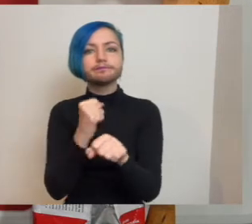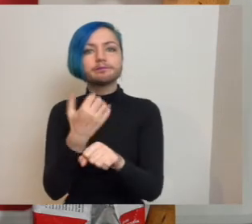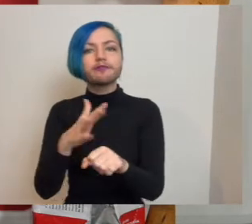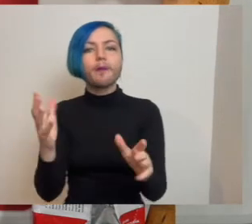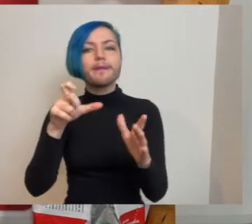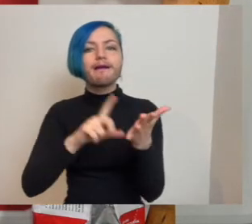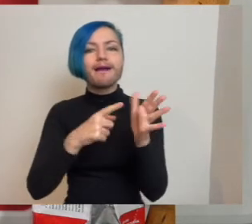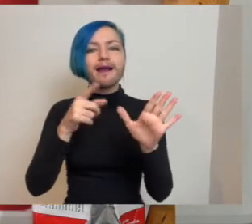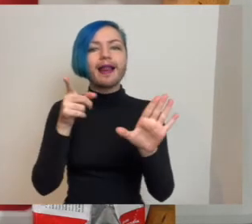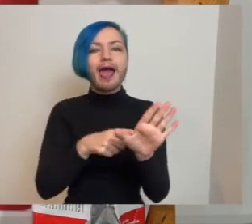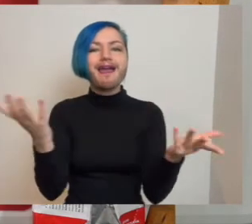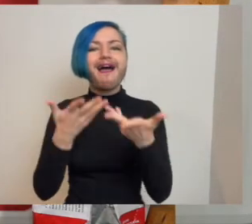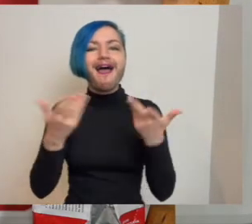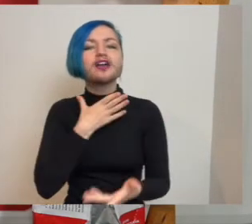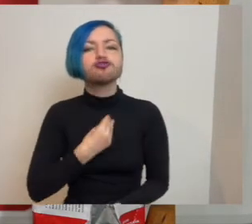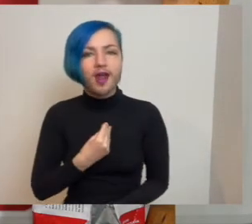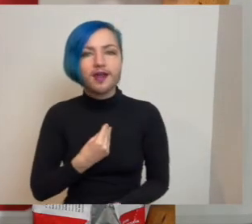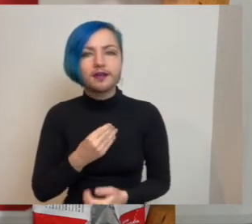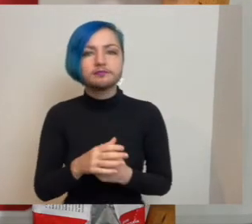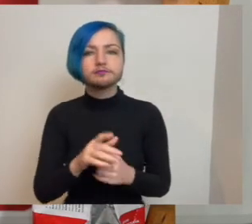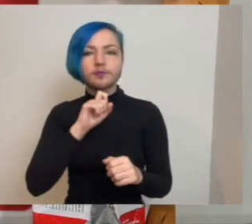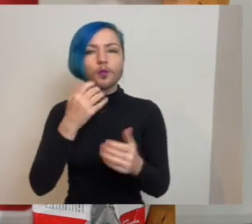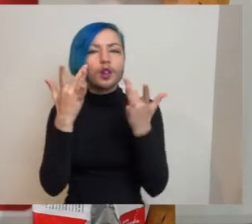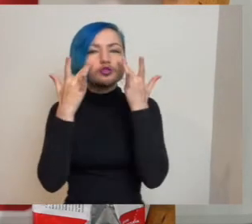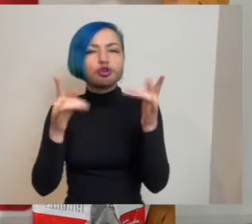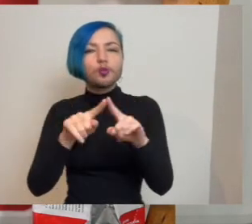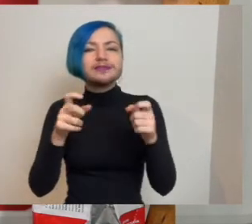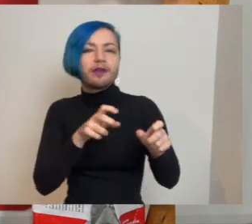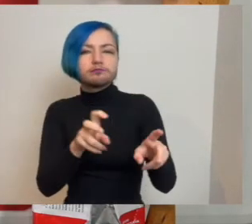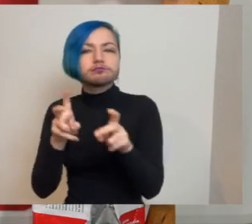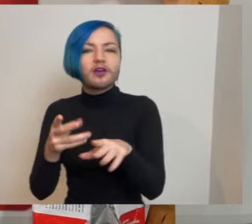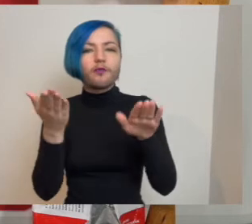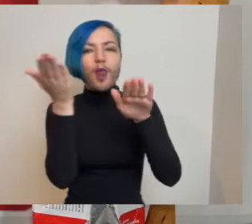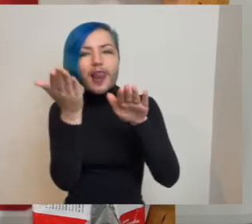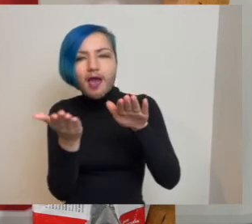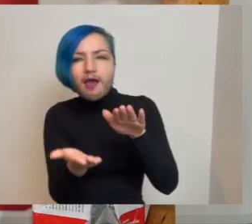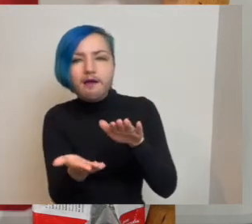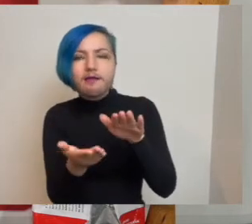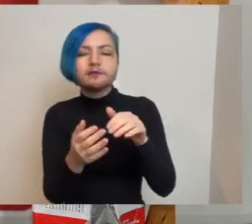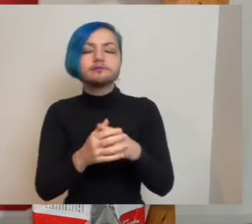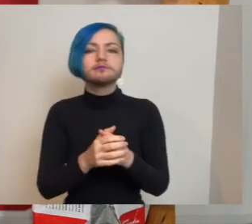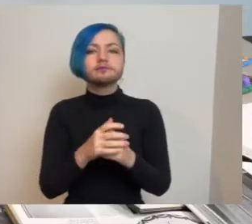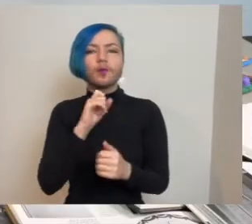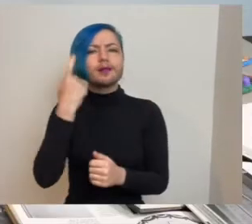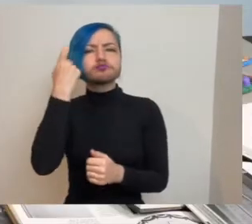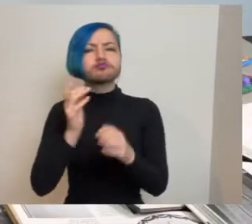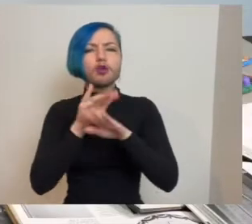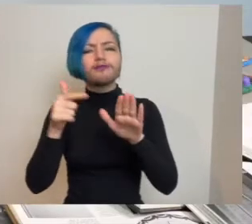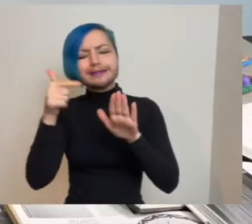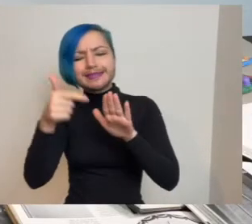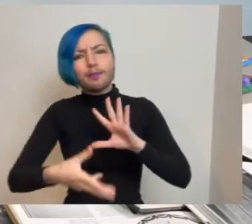and I'm going to share with you some different layering techniques, ways of thinking about depth,